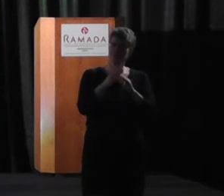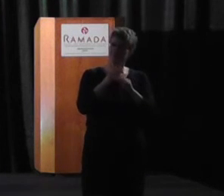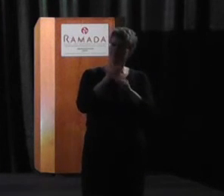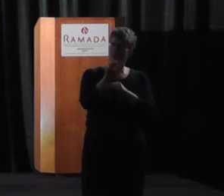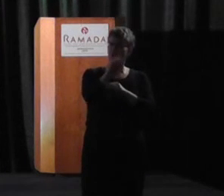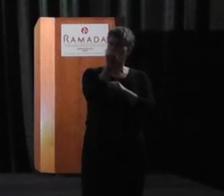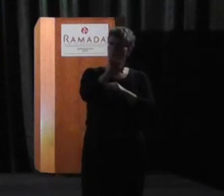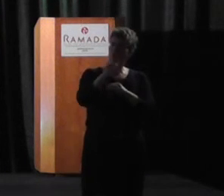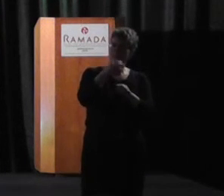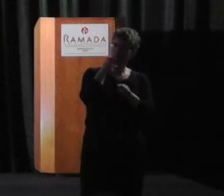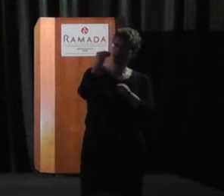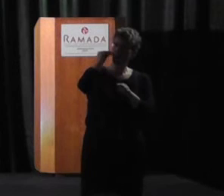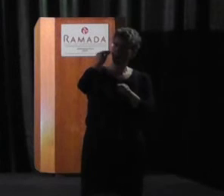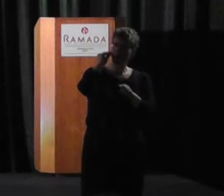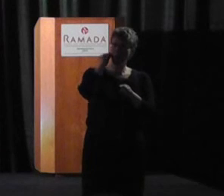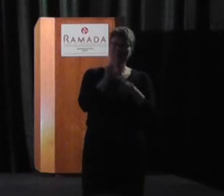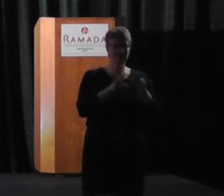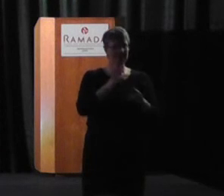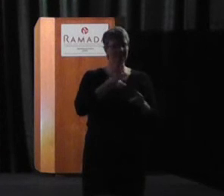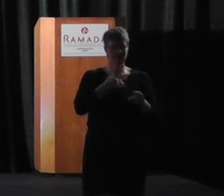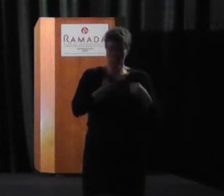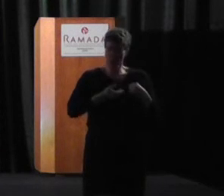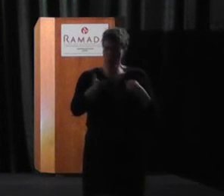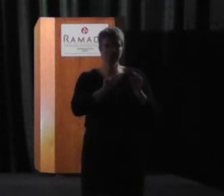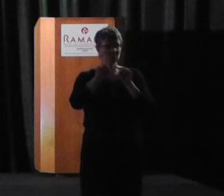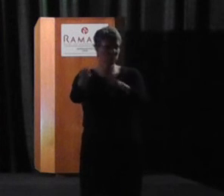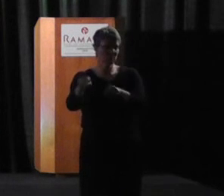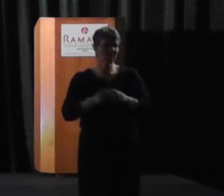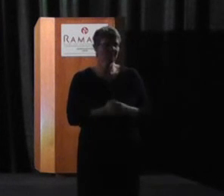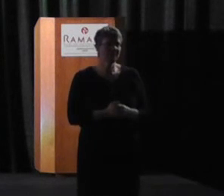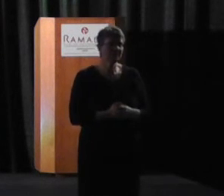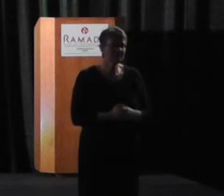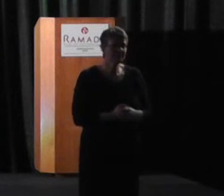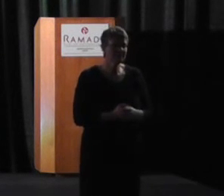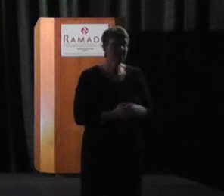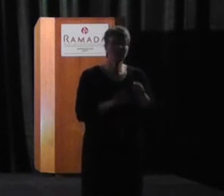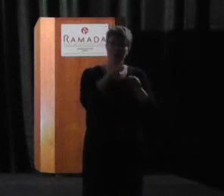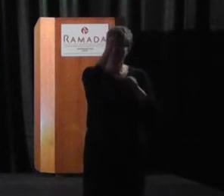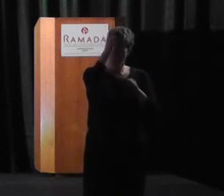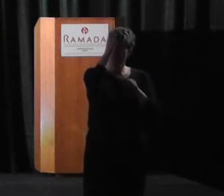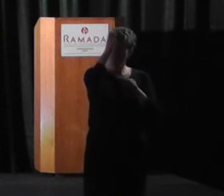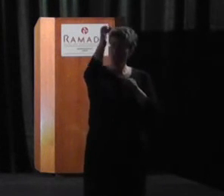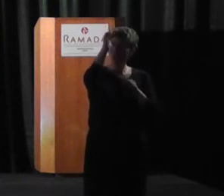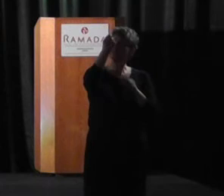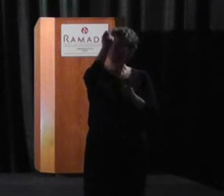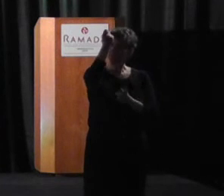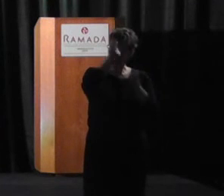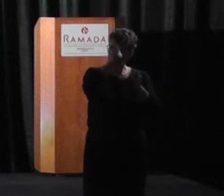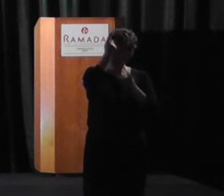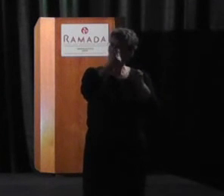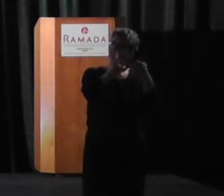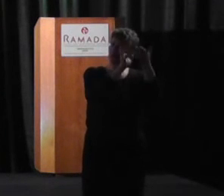a universally warm invitation of welcome. Visitability understands what community is all about, and that